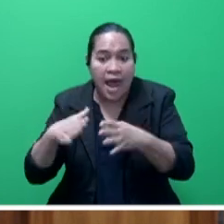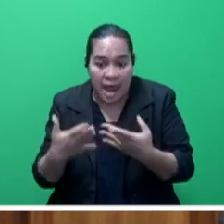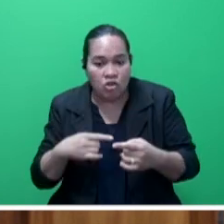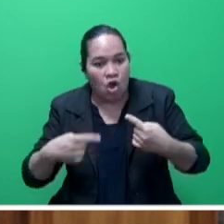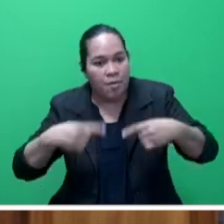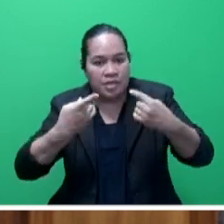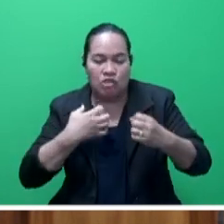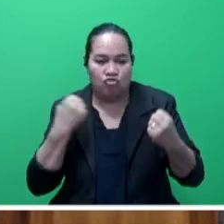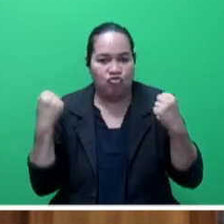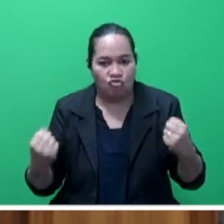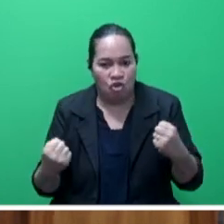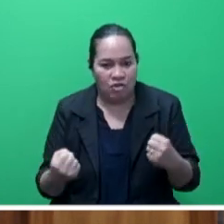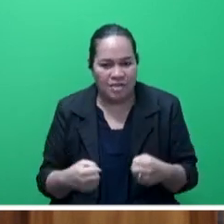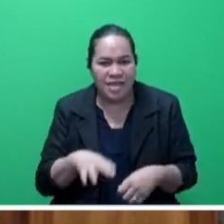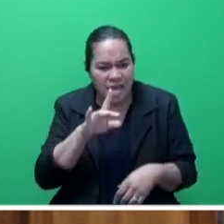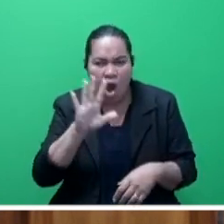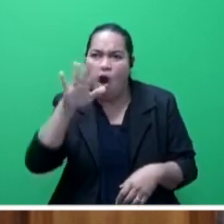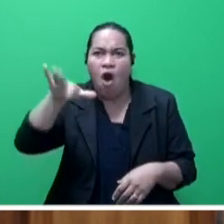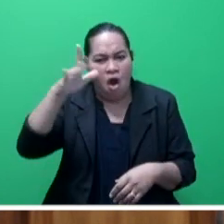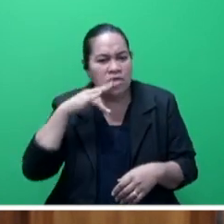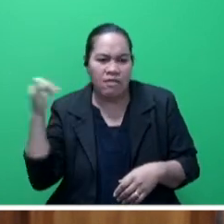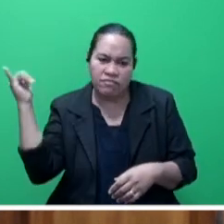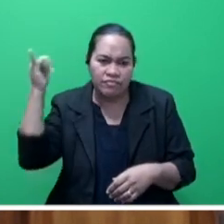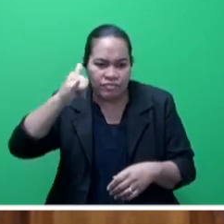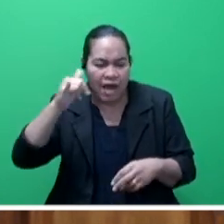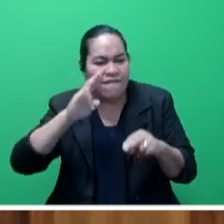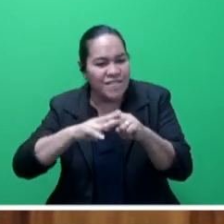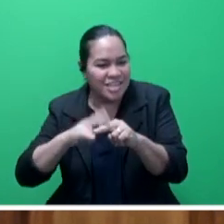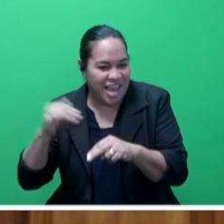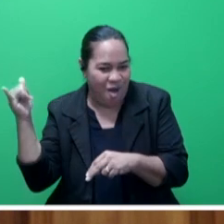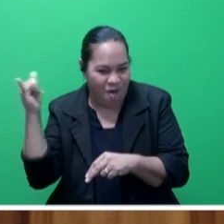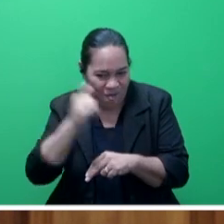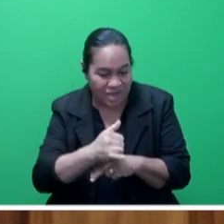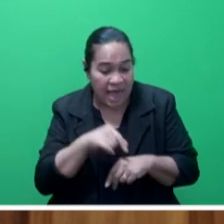by the way, they all fly Fiji Airways, Honourable Speaker. In this financial year,